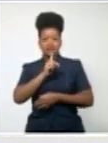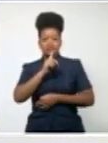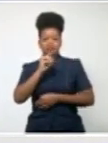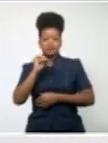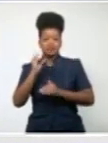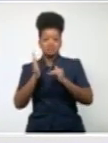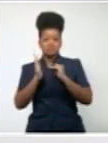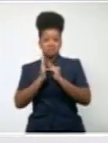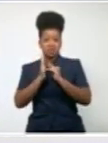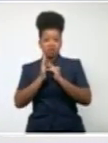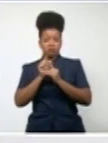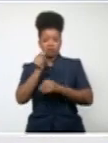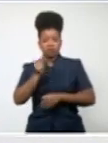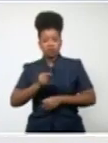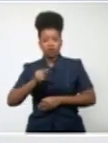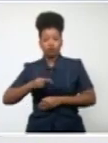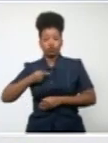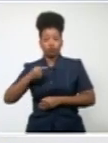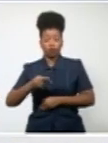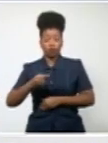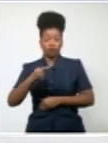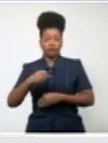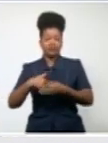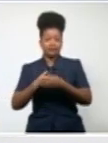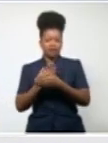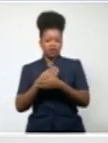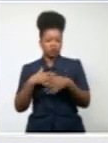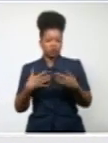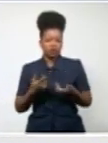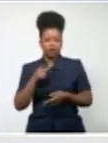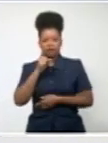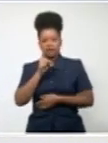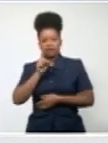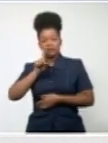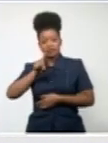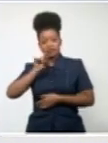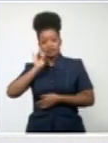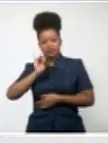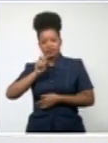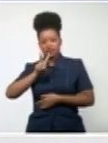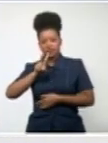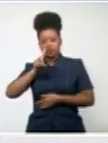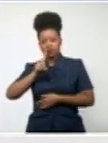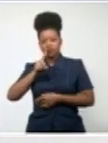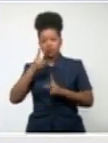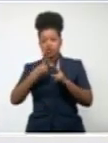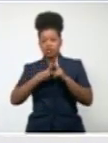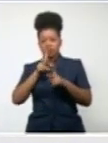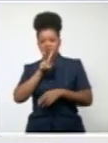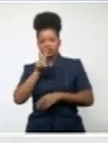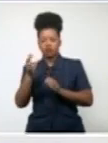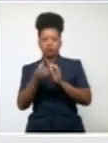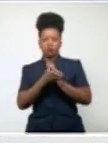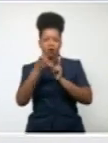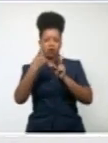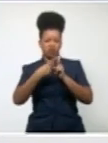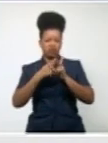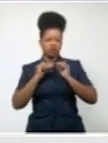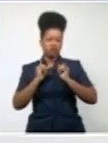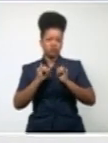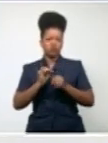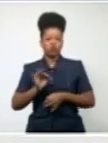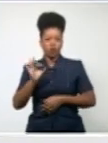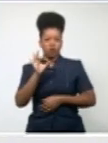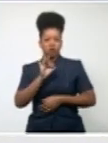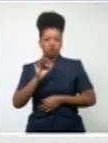surpassed 100,000 cases per day on May 17, 21, and 22nd, according